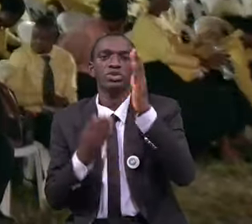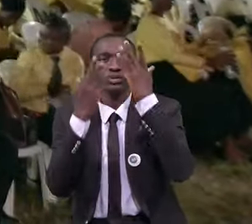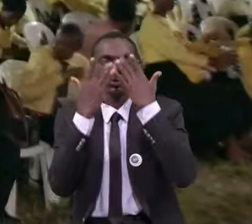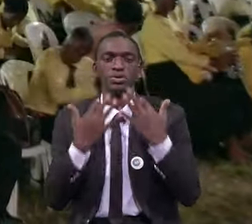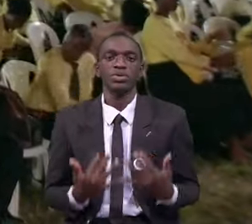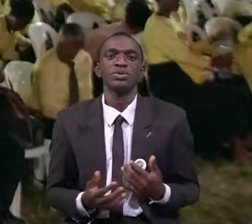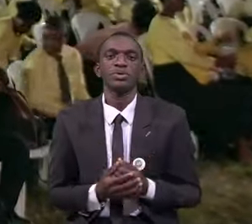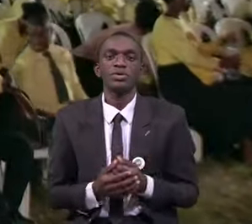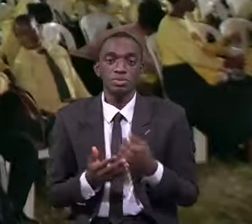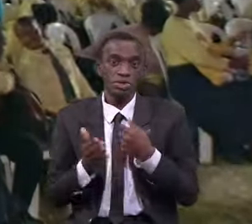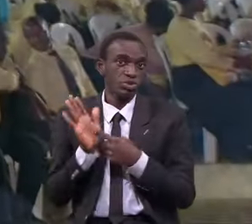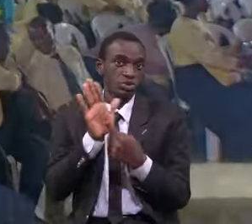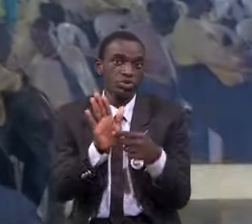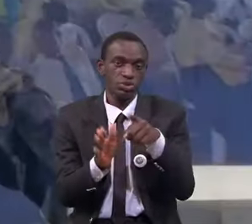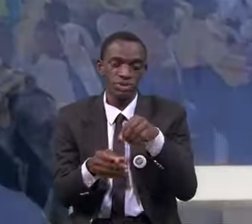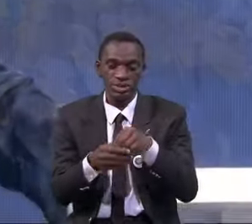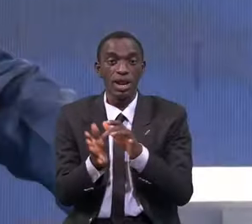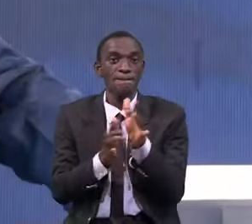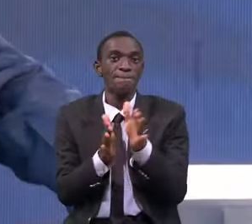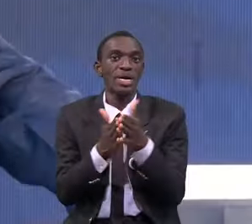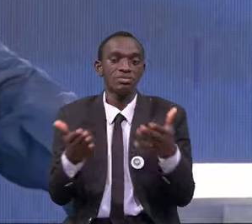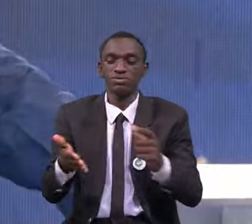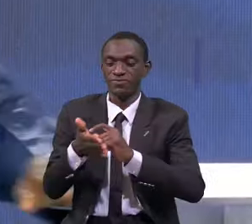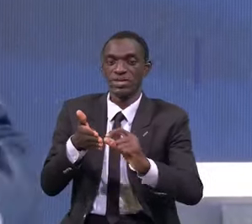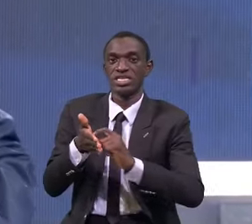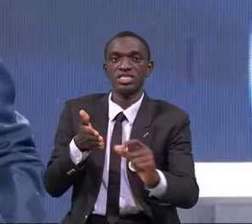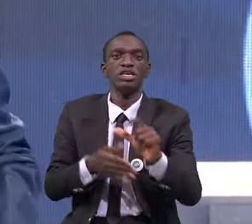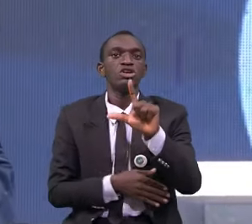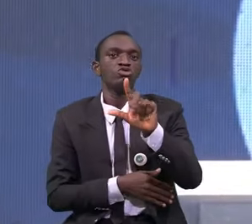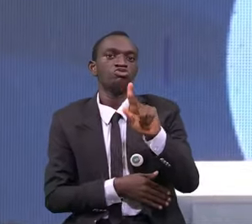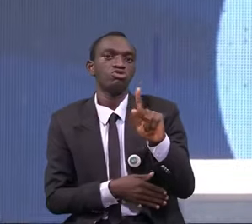Let me show you. Look at Luke chapter 7 verse 13.